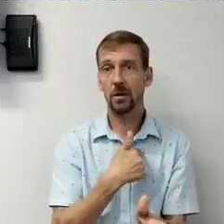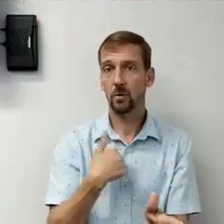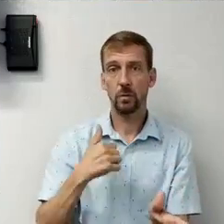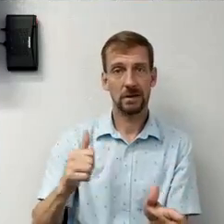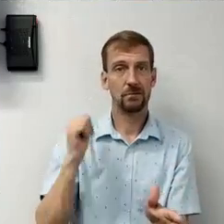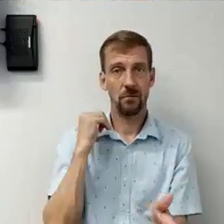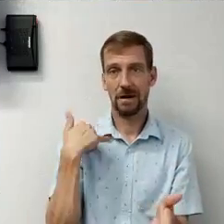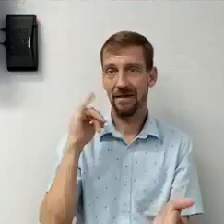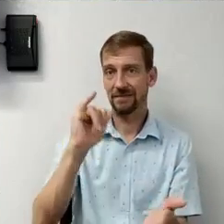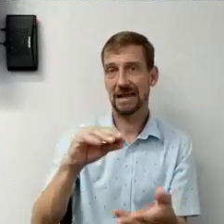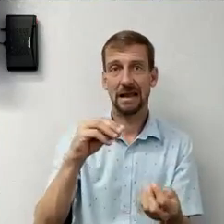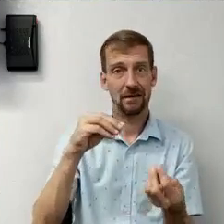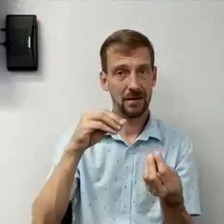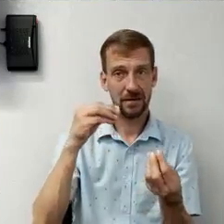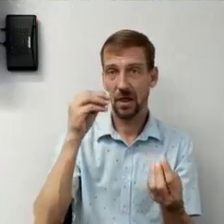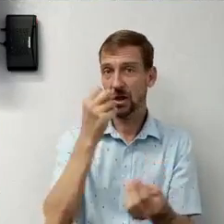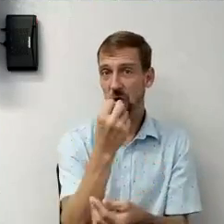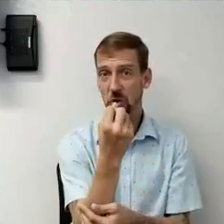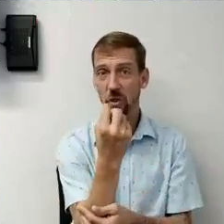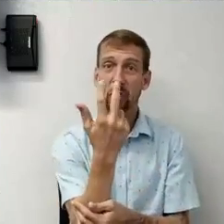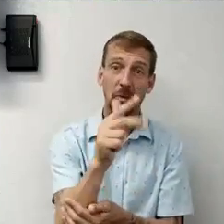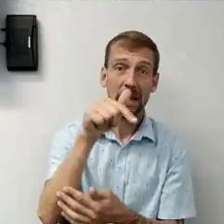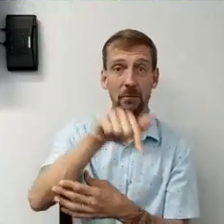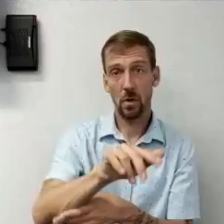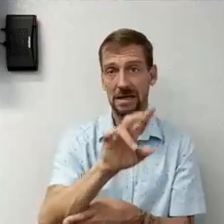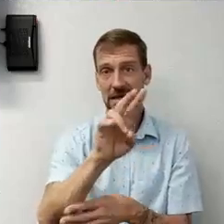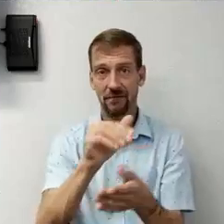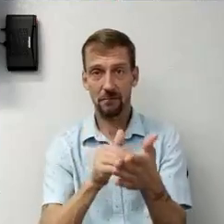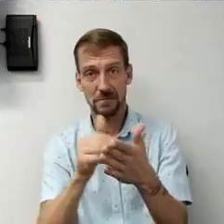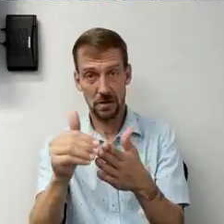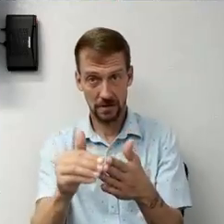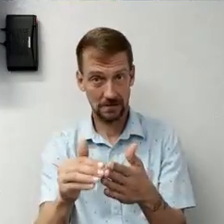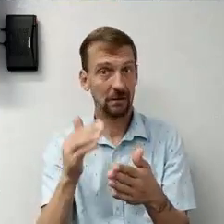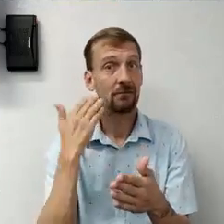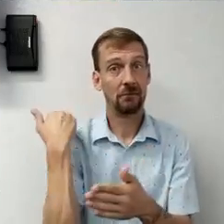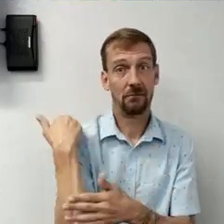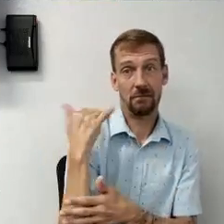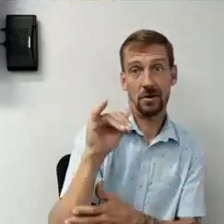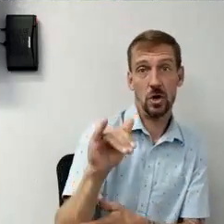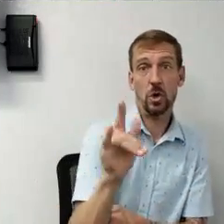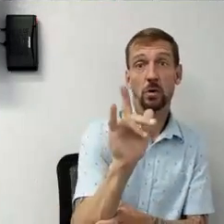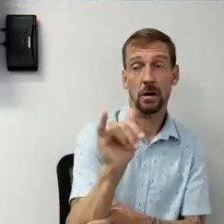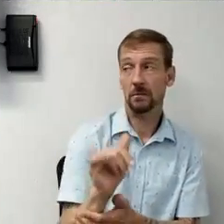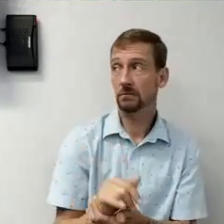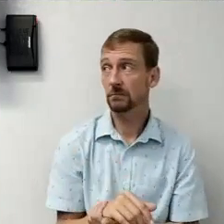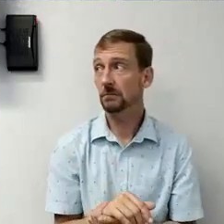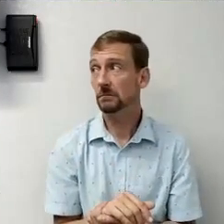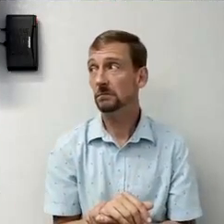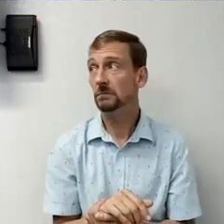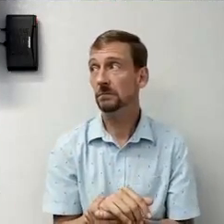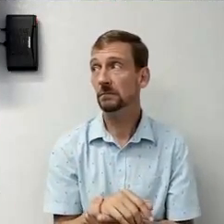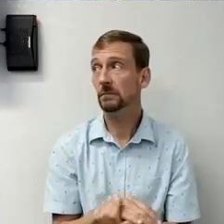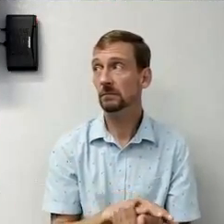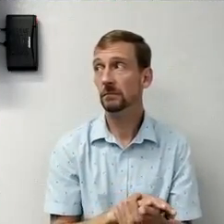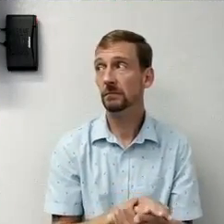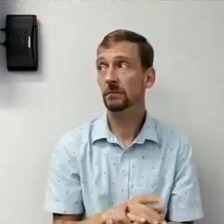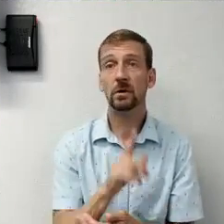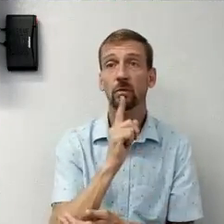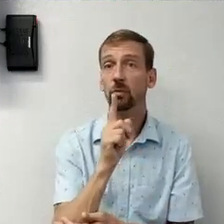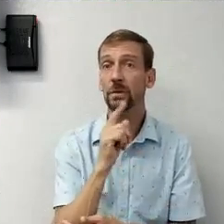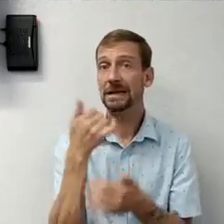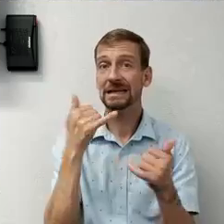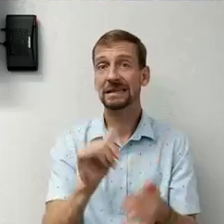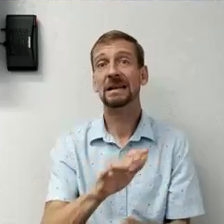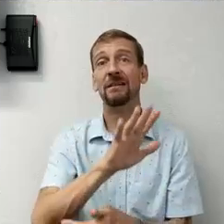that 3.7 million in stimulus fund revenues from what we received back in July. And but there's still